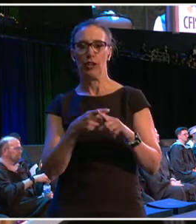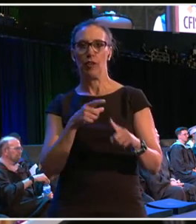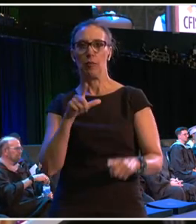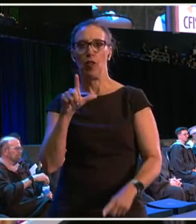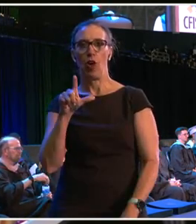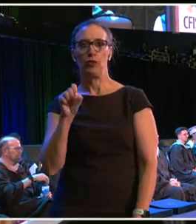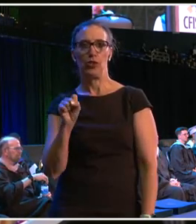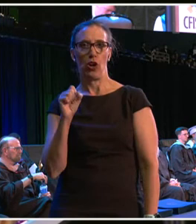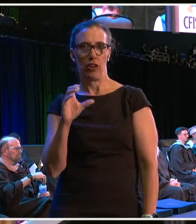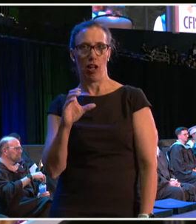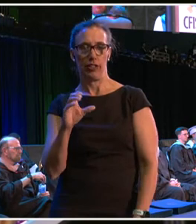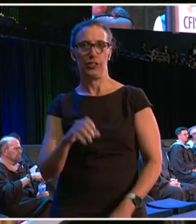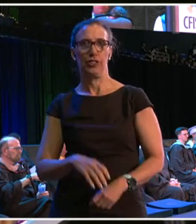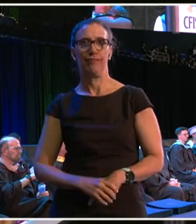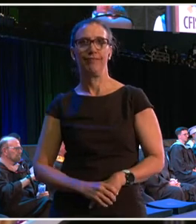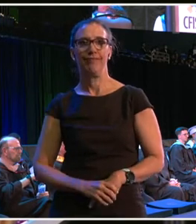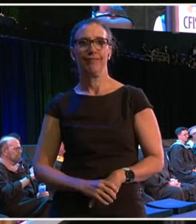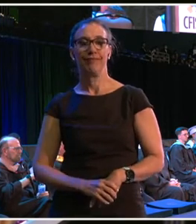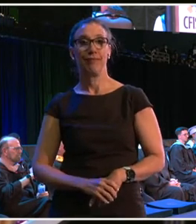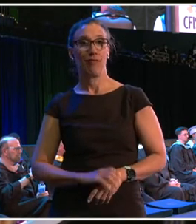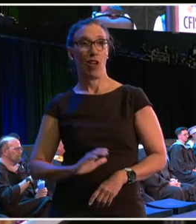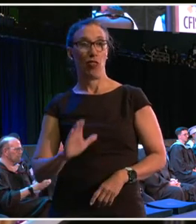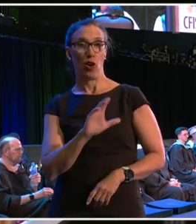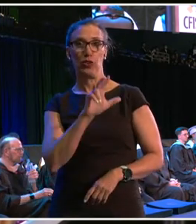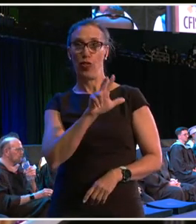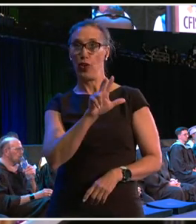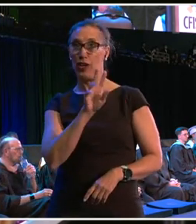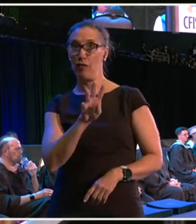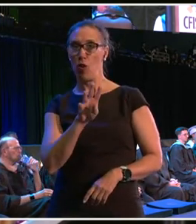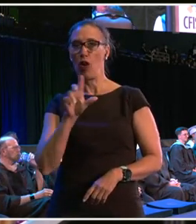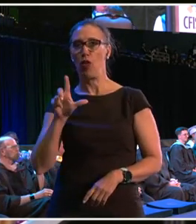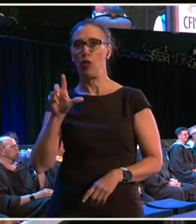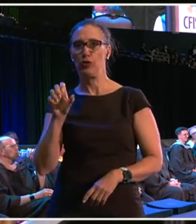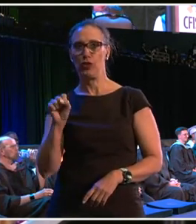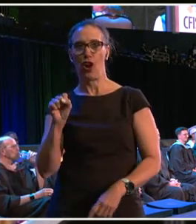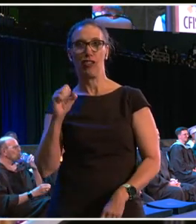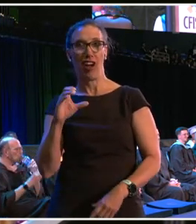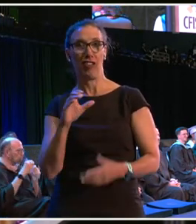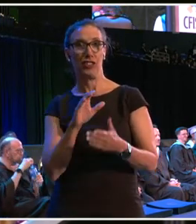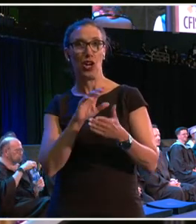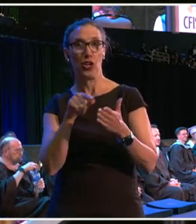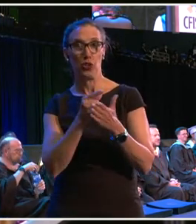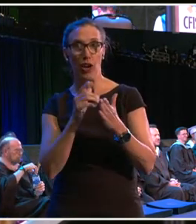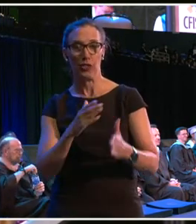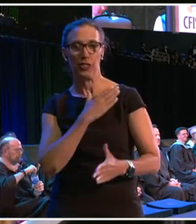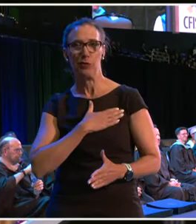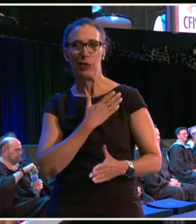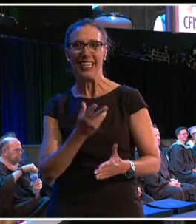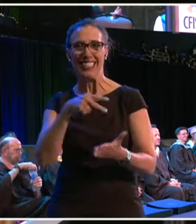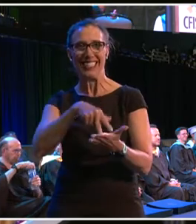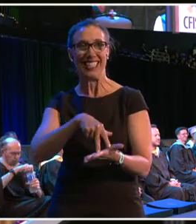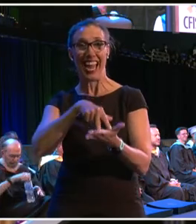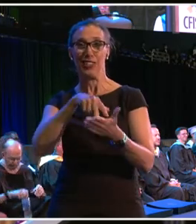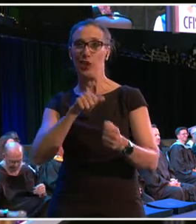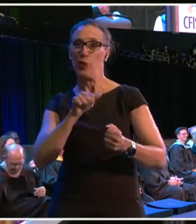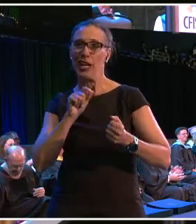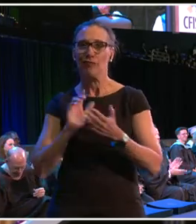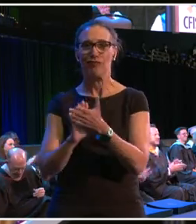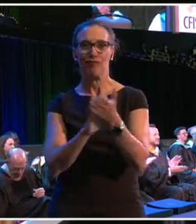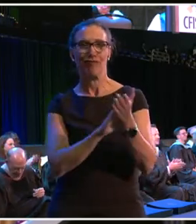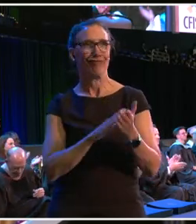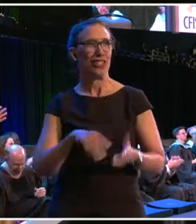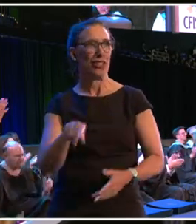Lone Star College. Will those 34 Lone Star College graduates please stand and be recognized at this